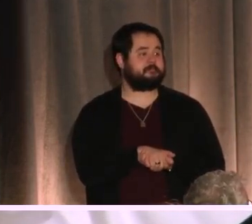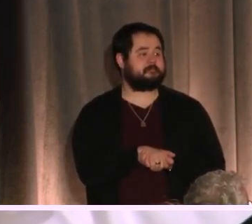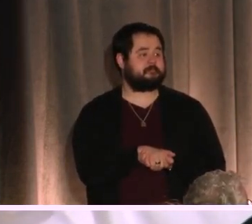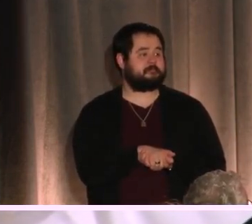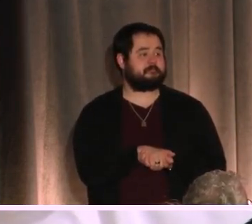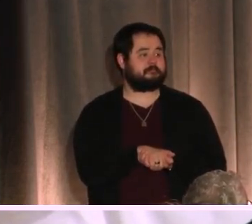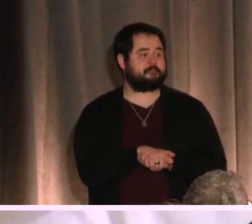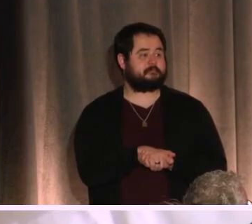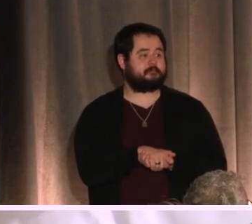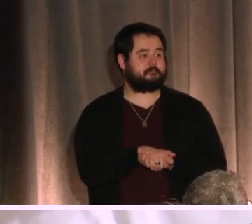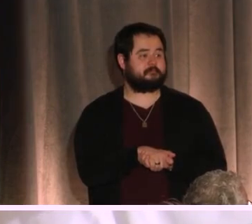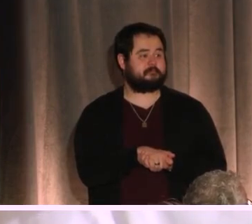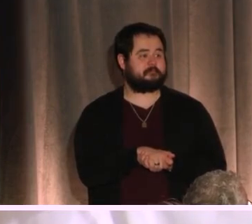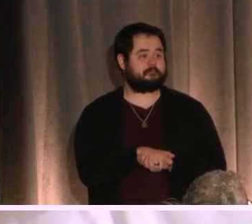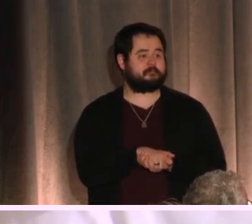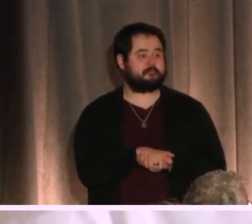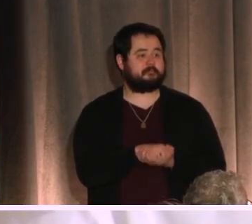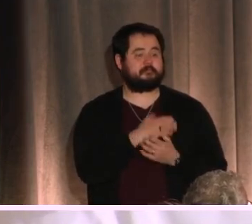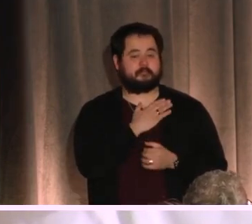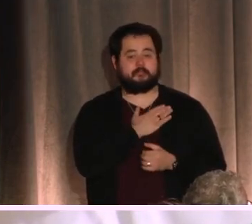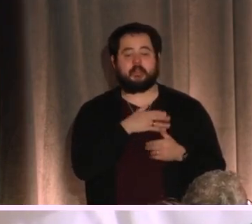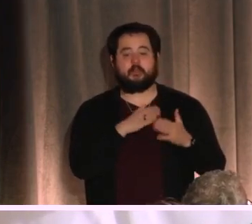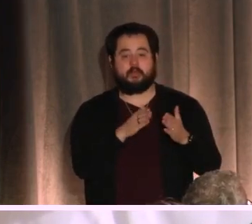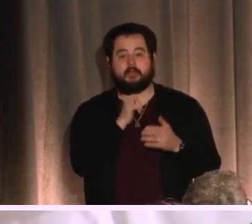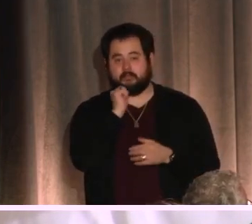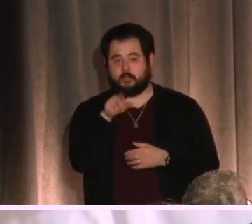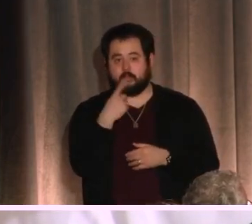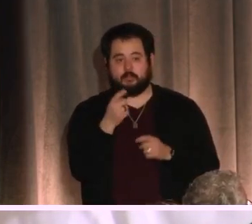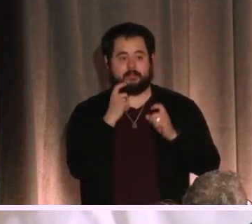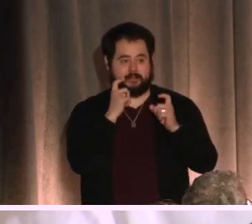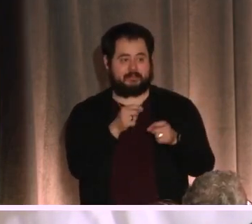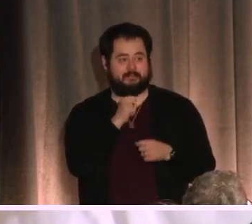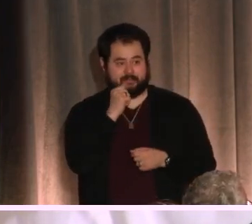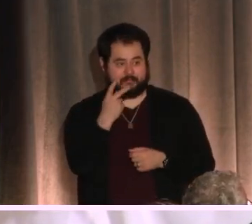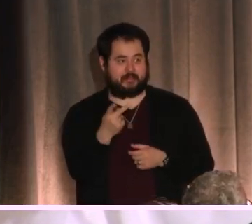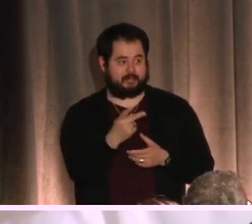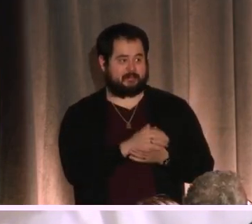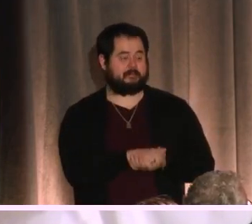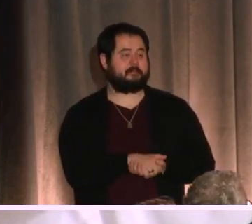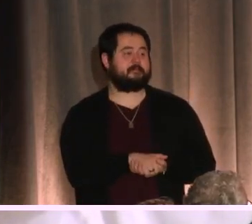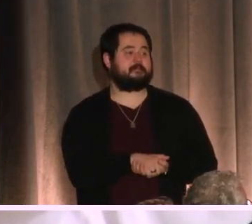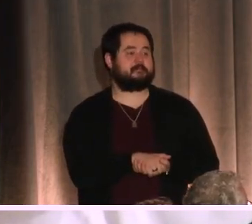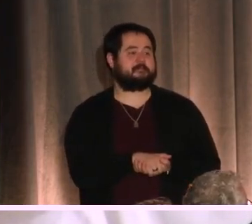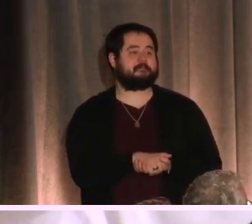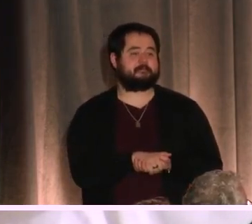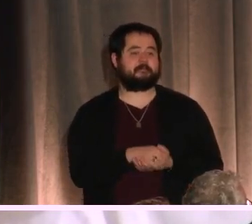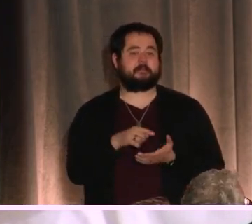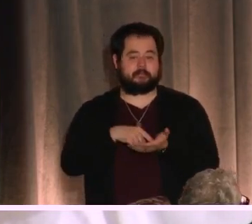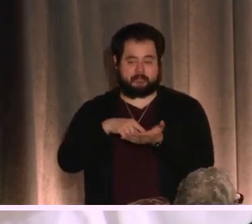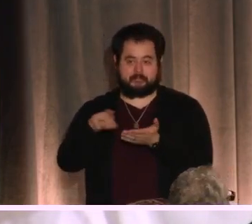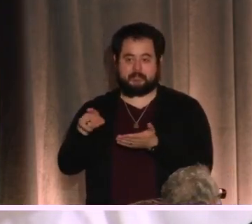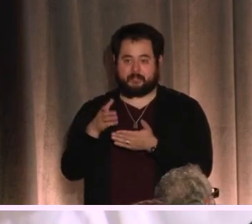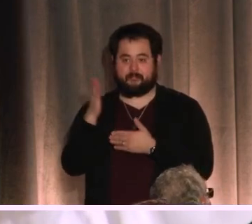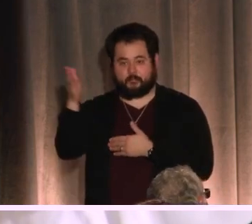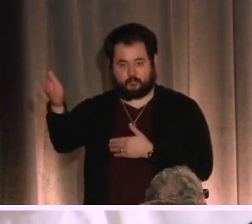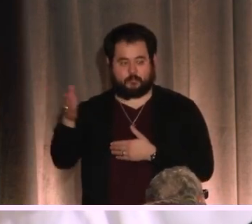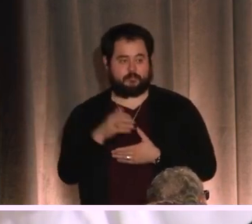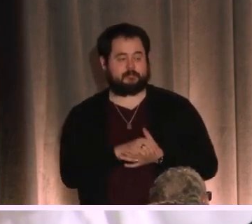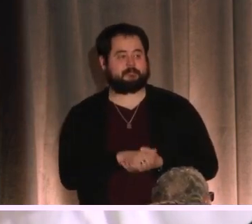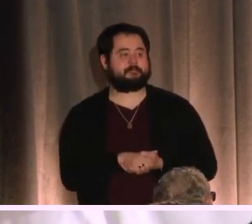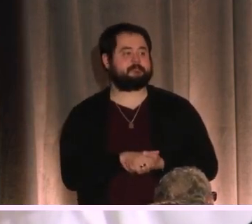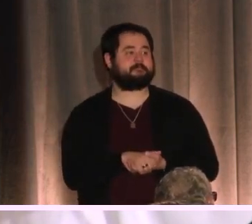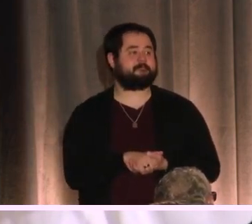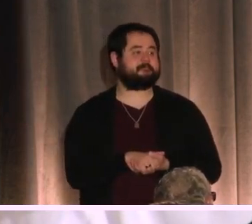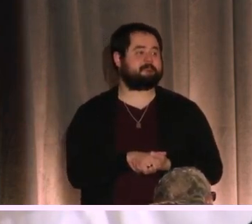of As- not only giving back as my way of not giving back and paying it forward, and paying it